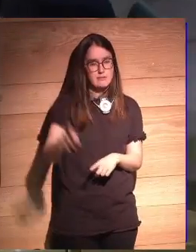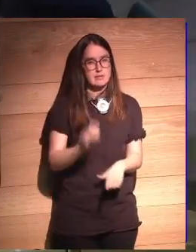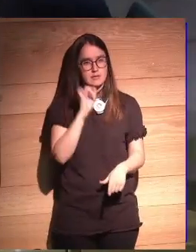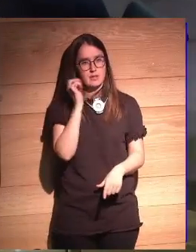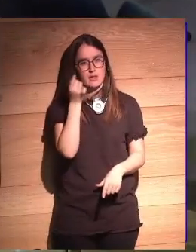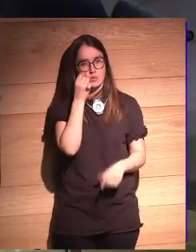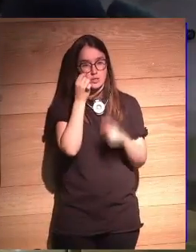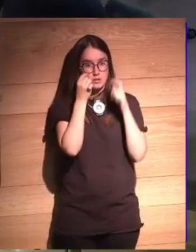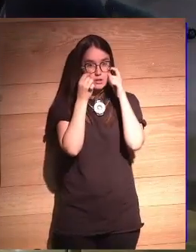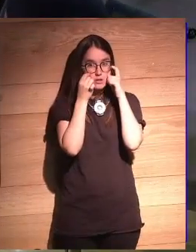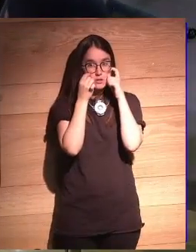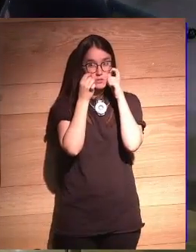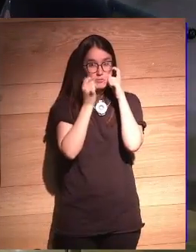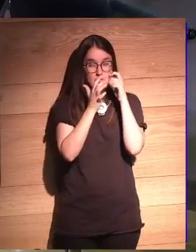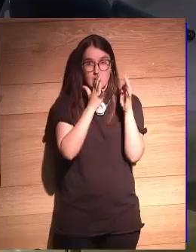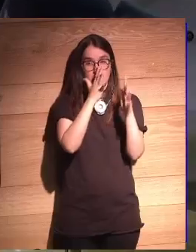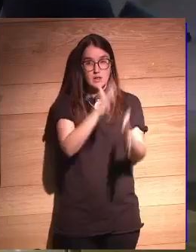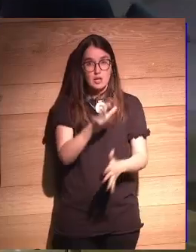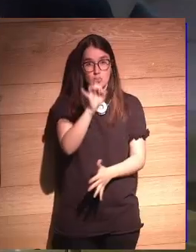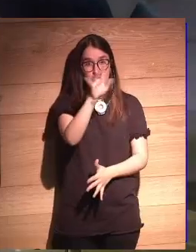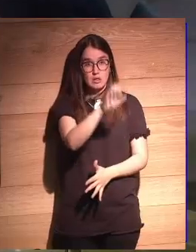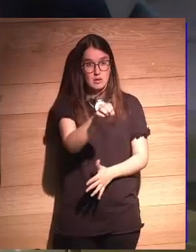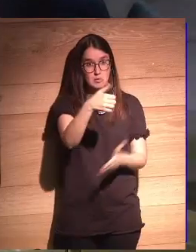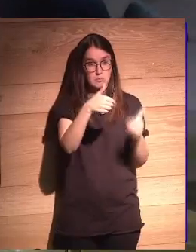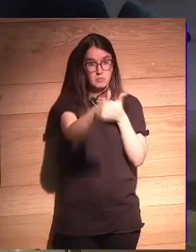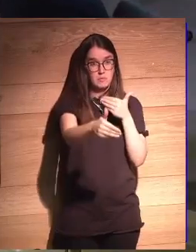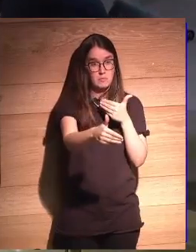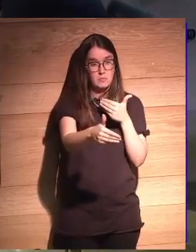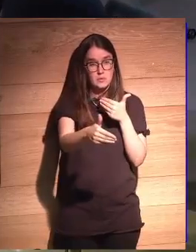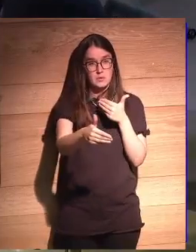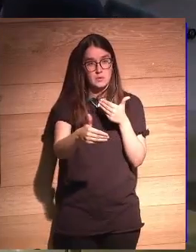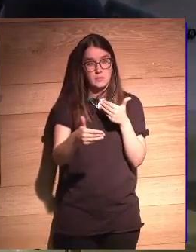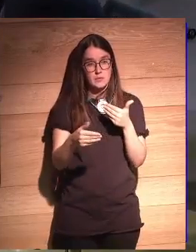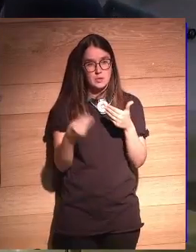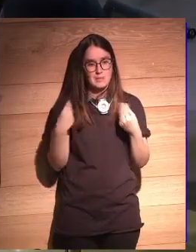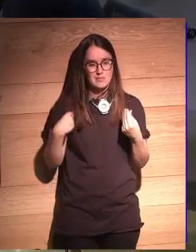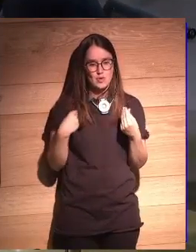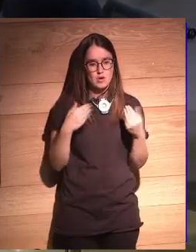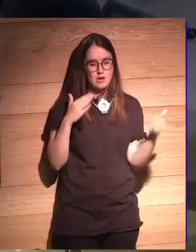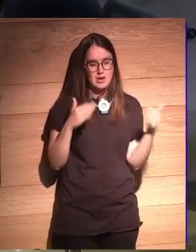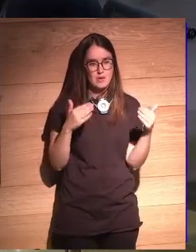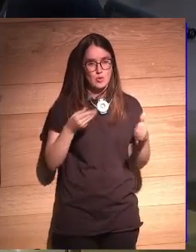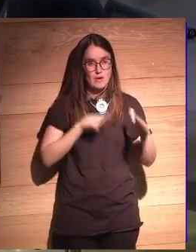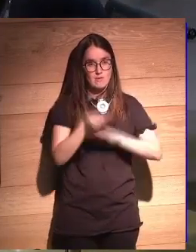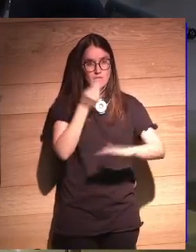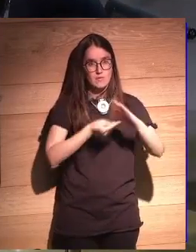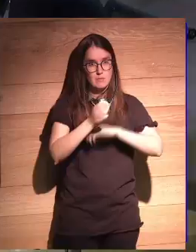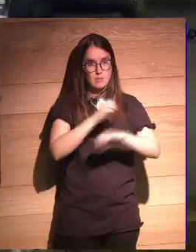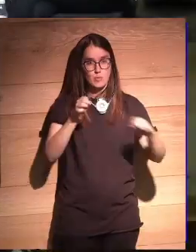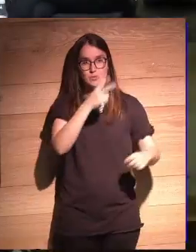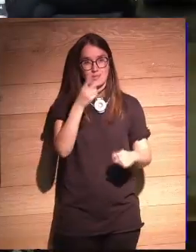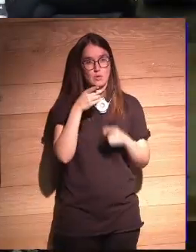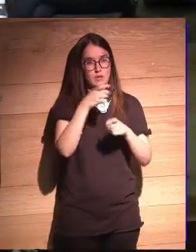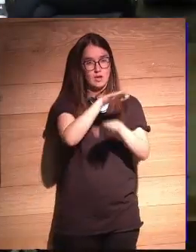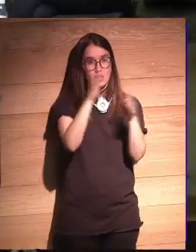other countries, you see that in 10, 15 years, the